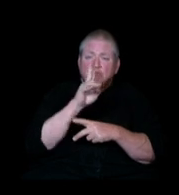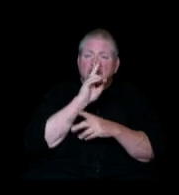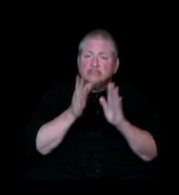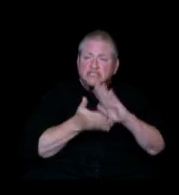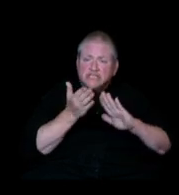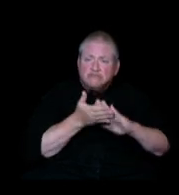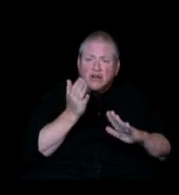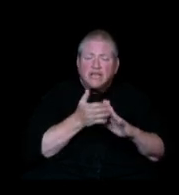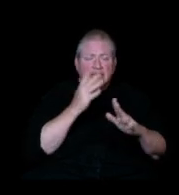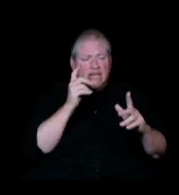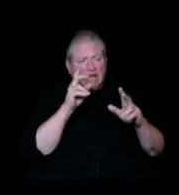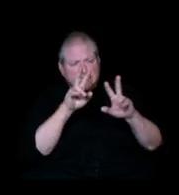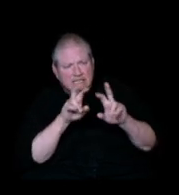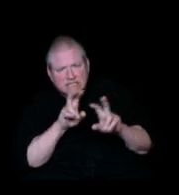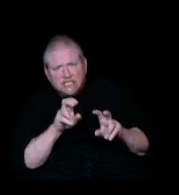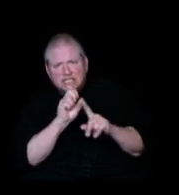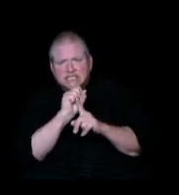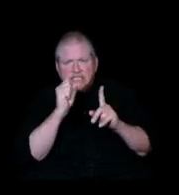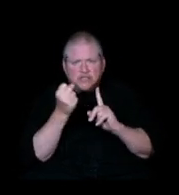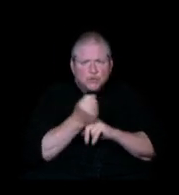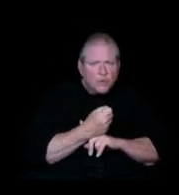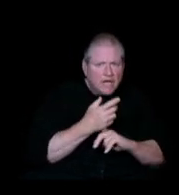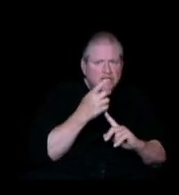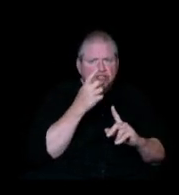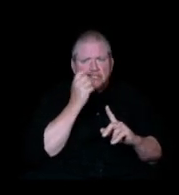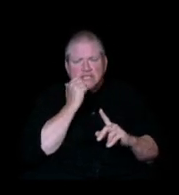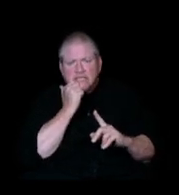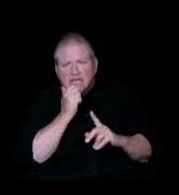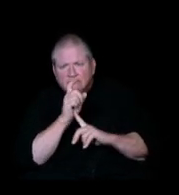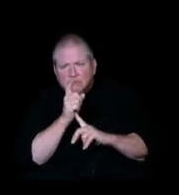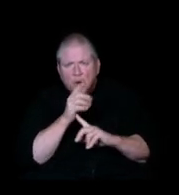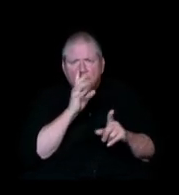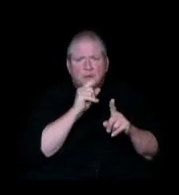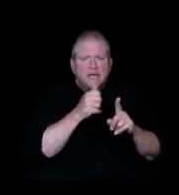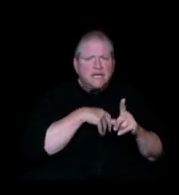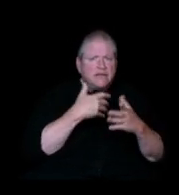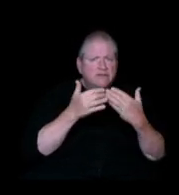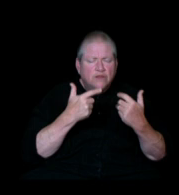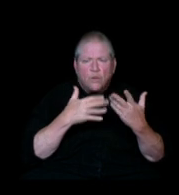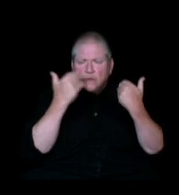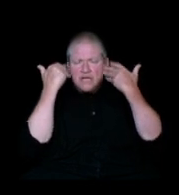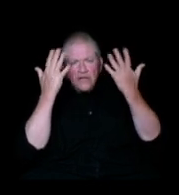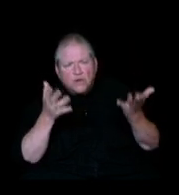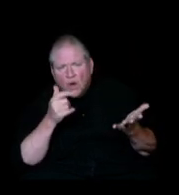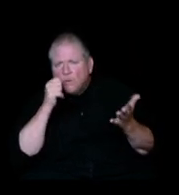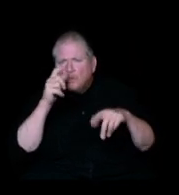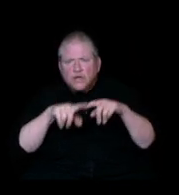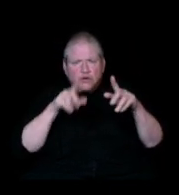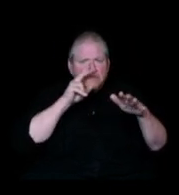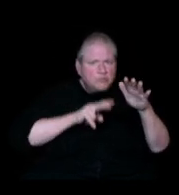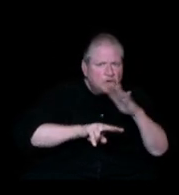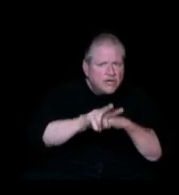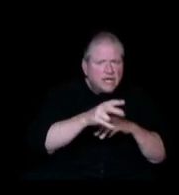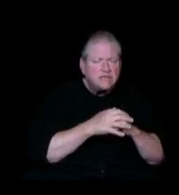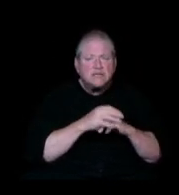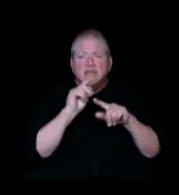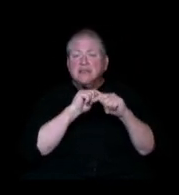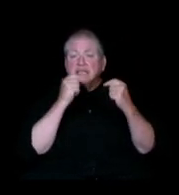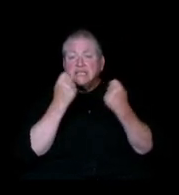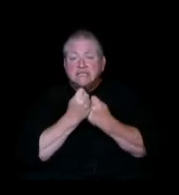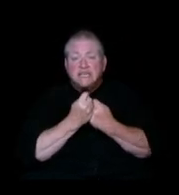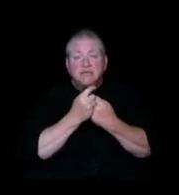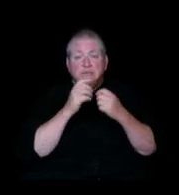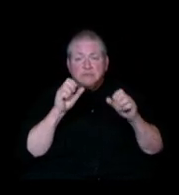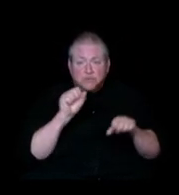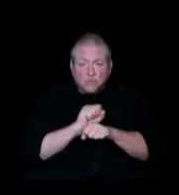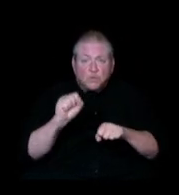running, assessing situations in real time and recommending critical decisions, even when so much has been unknown and unpredictable.